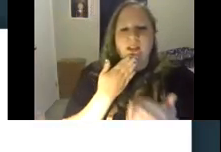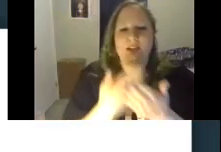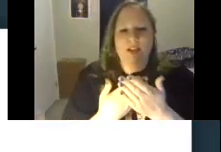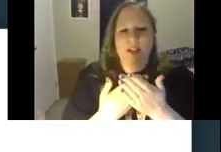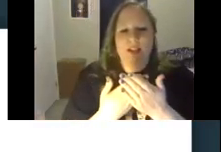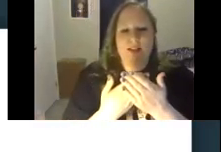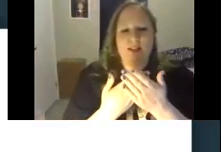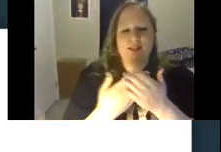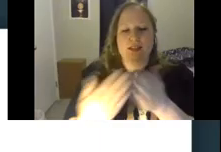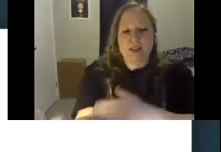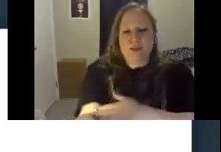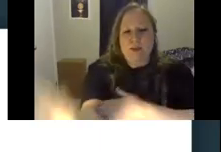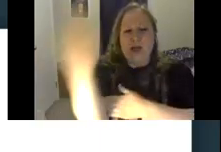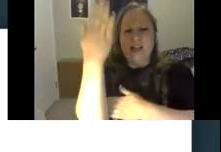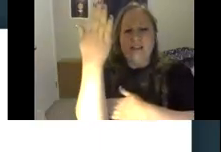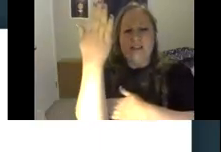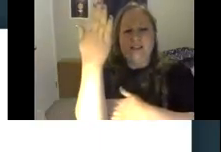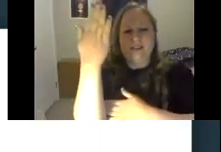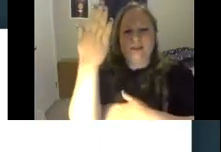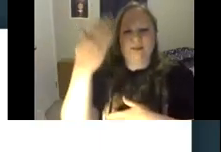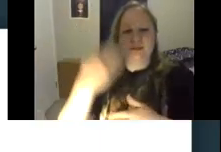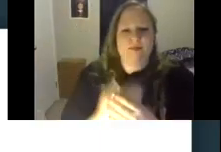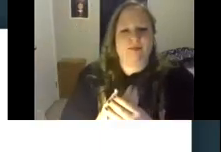So be a good morning.